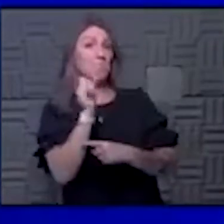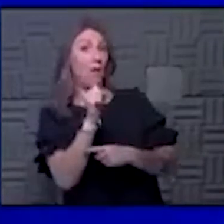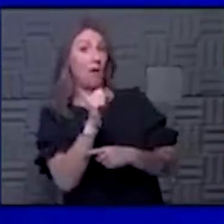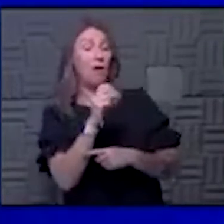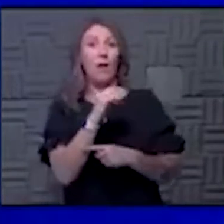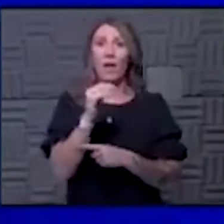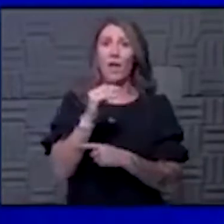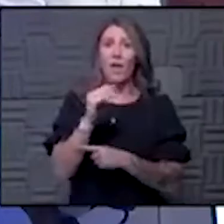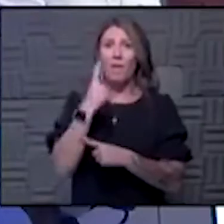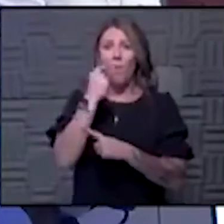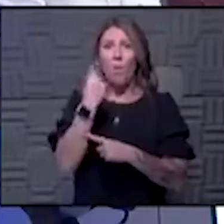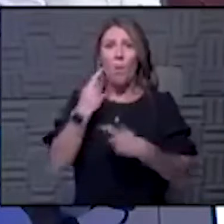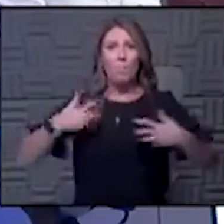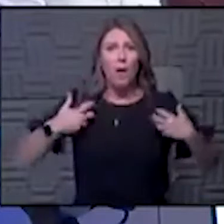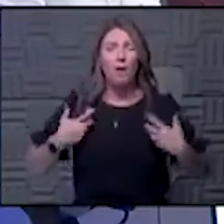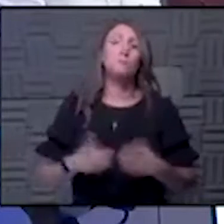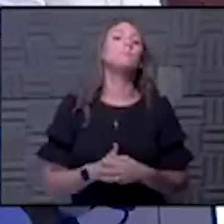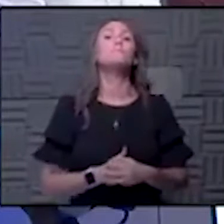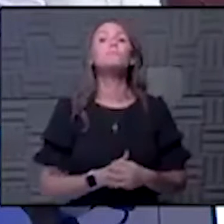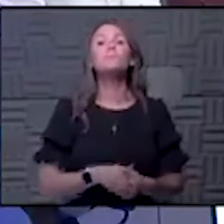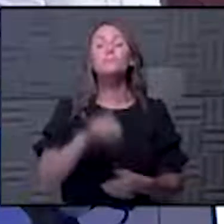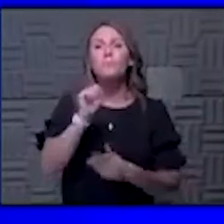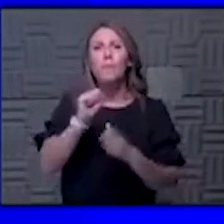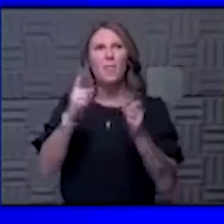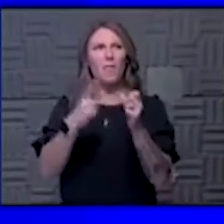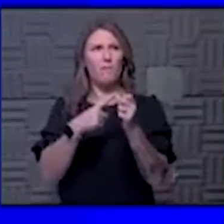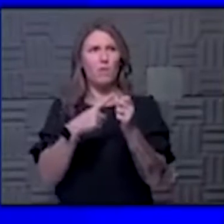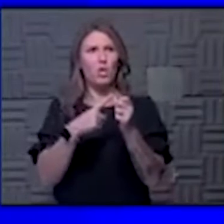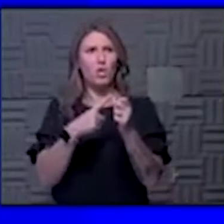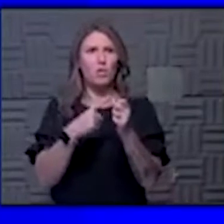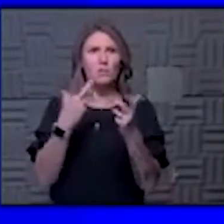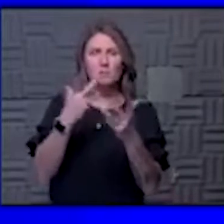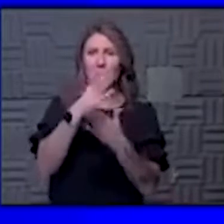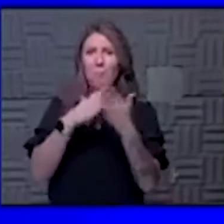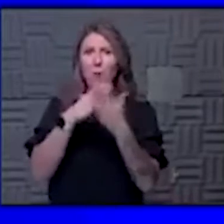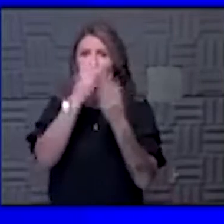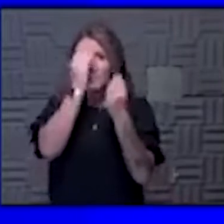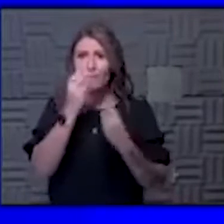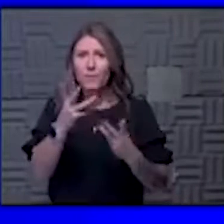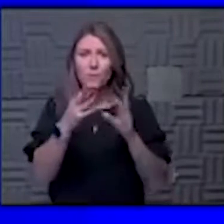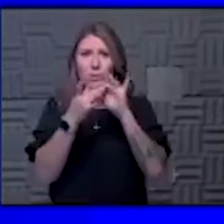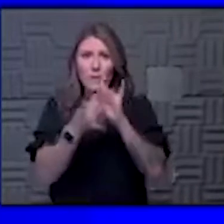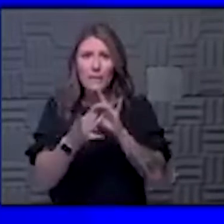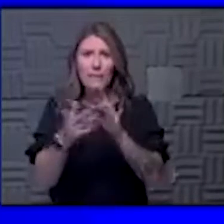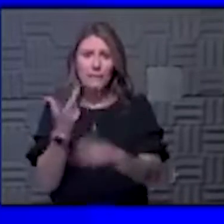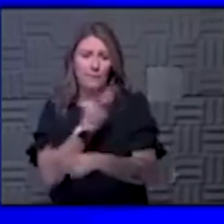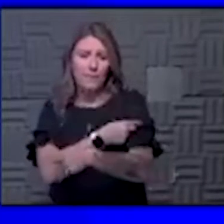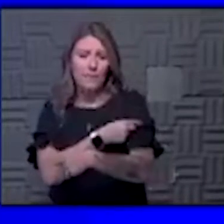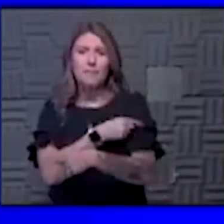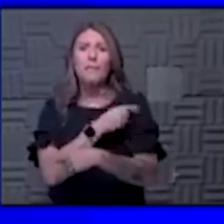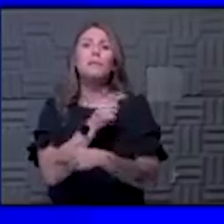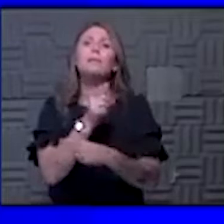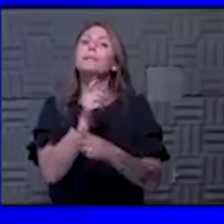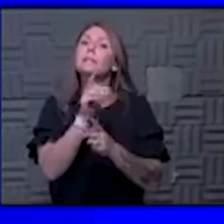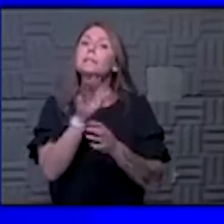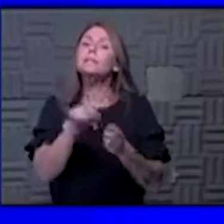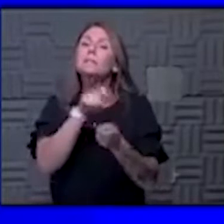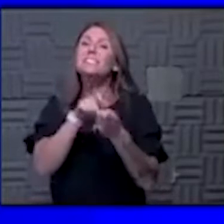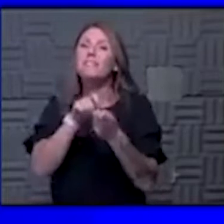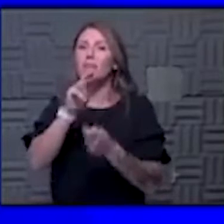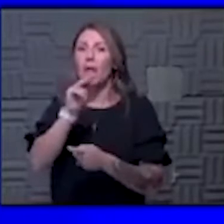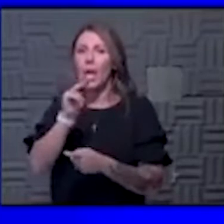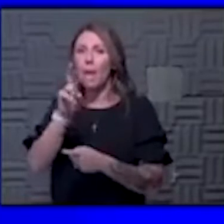in the macaque monkey. Absolutely. I think the first tidbits of information about some of these vaccines, particularly the mRNA